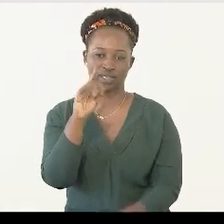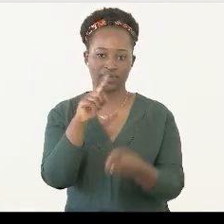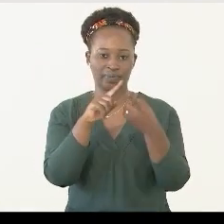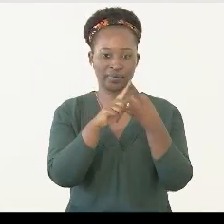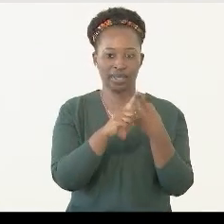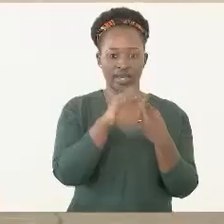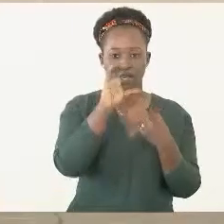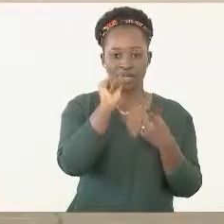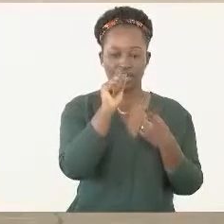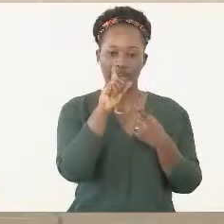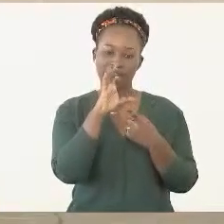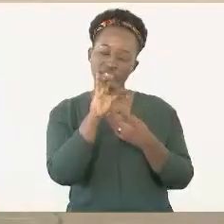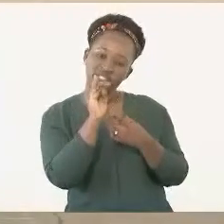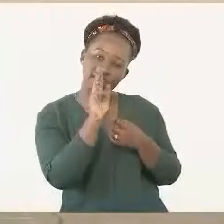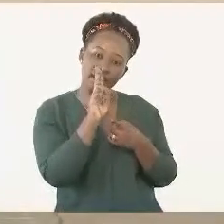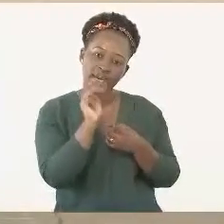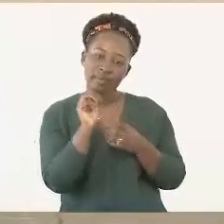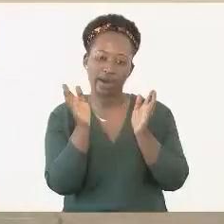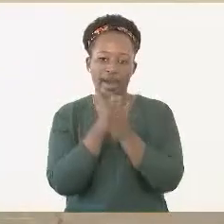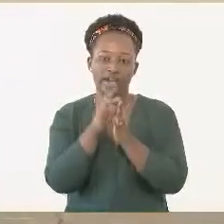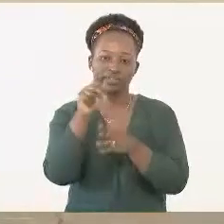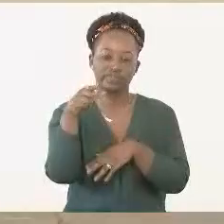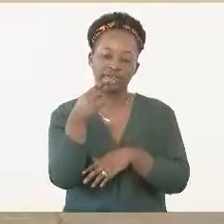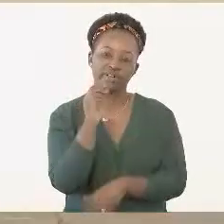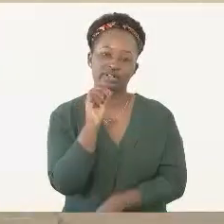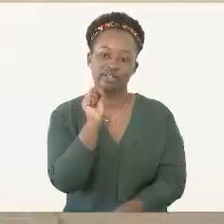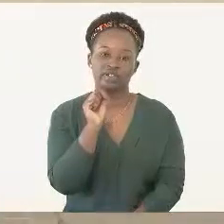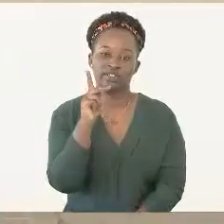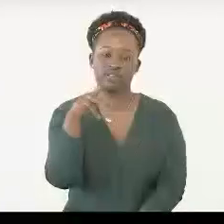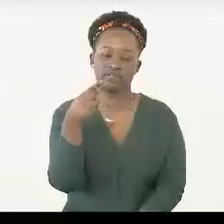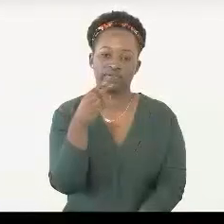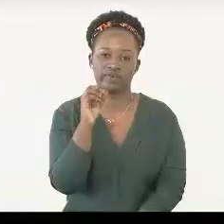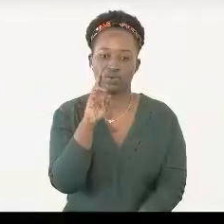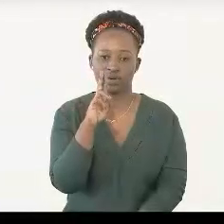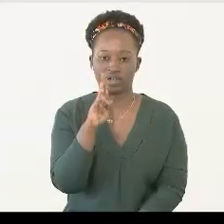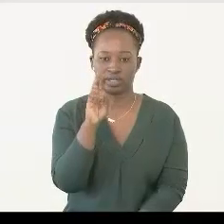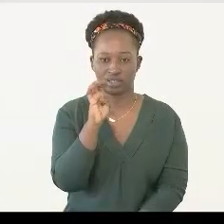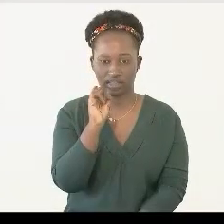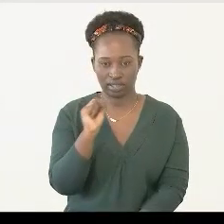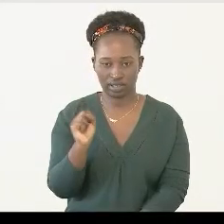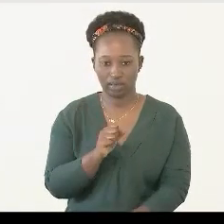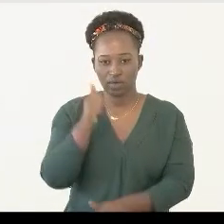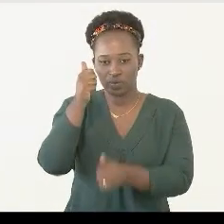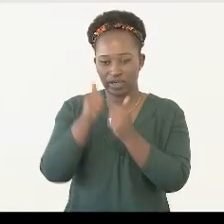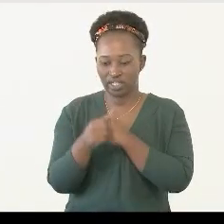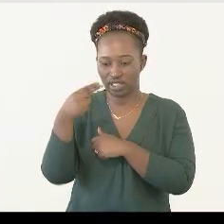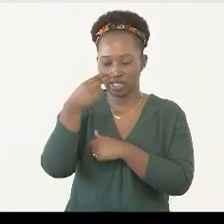and phosphorus. Combined with oxygen, they form what we call calcium phosphate, which is